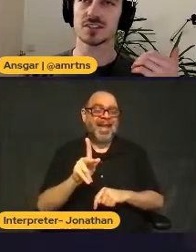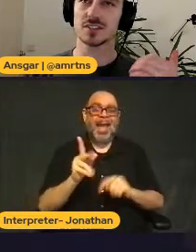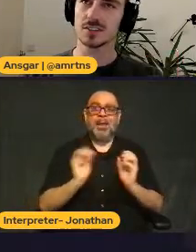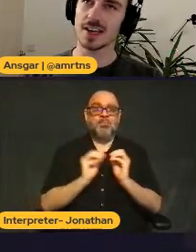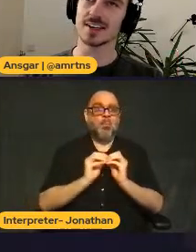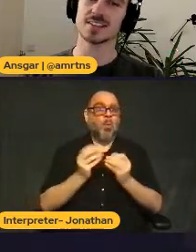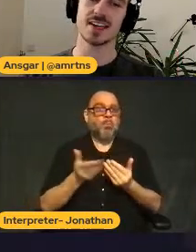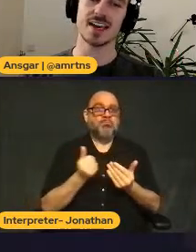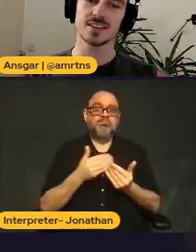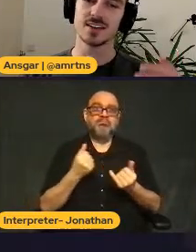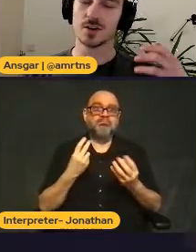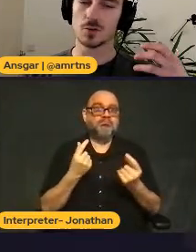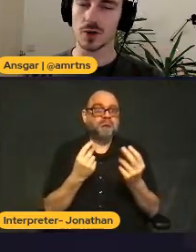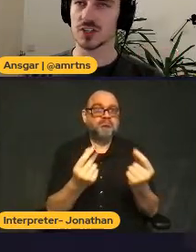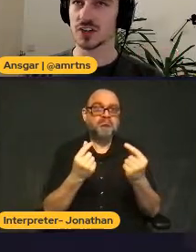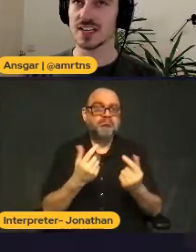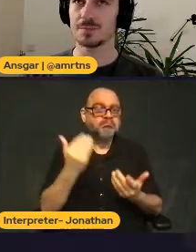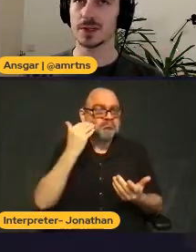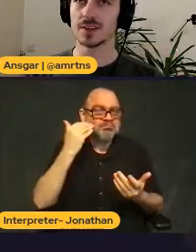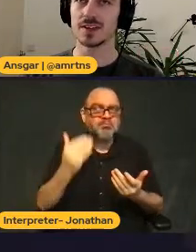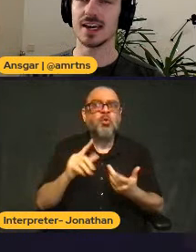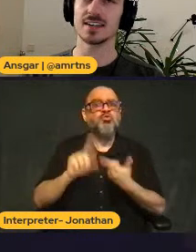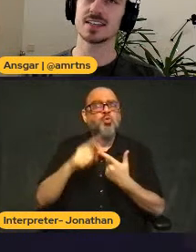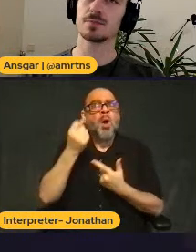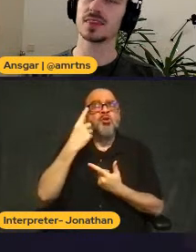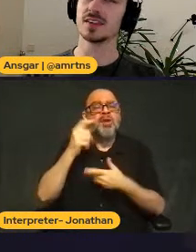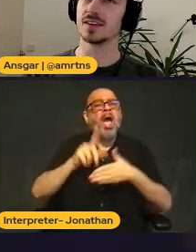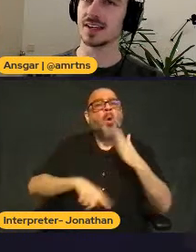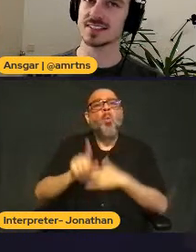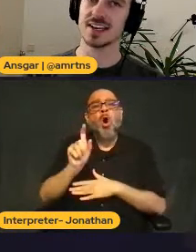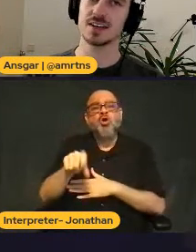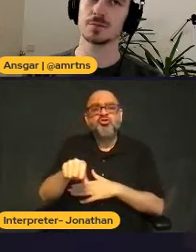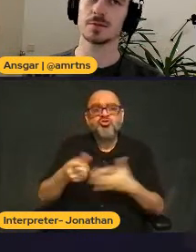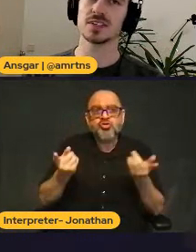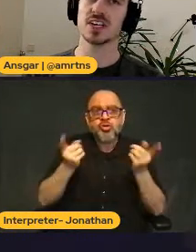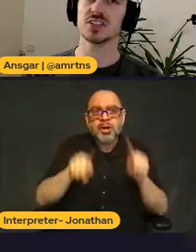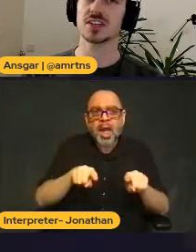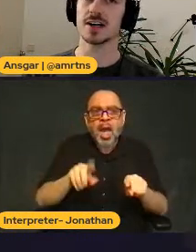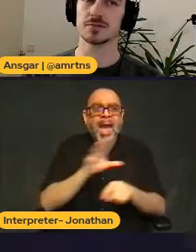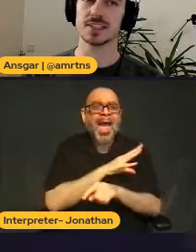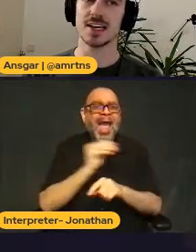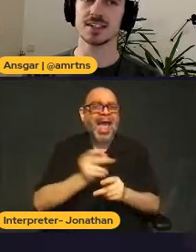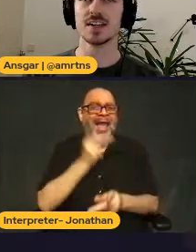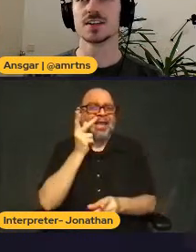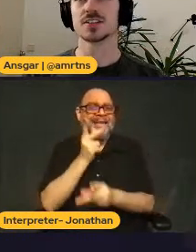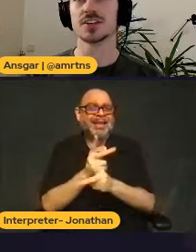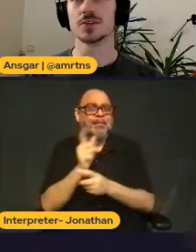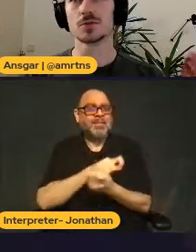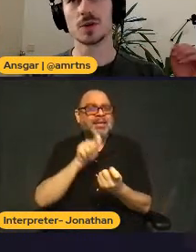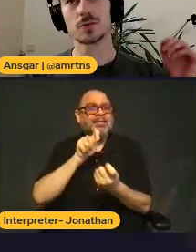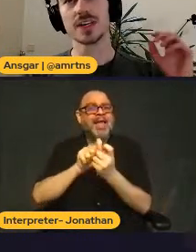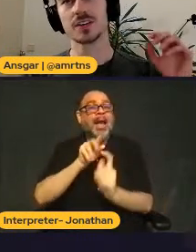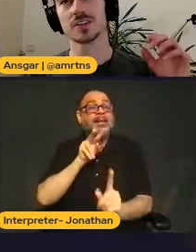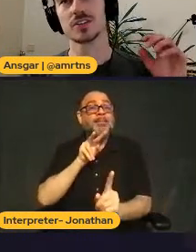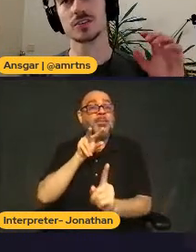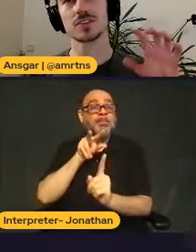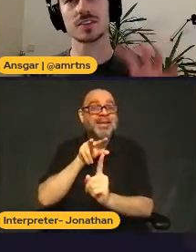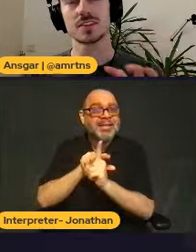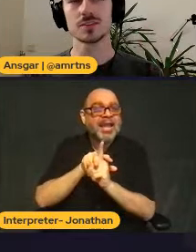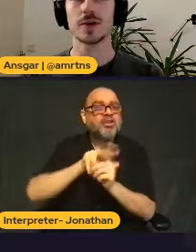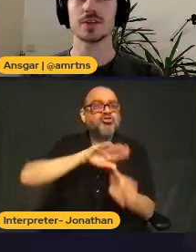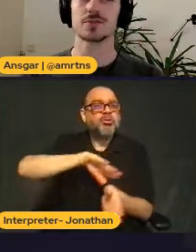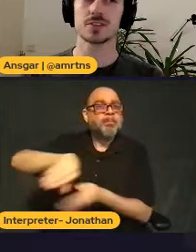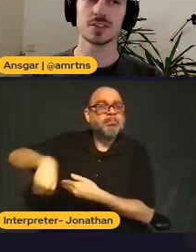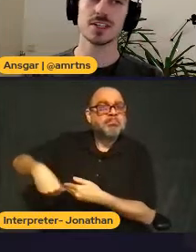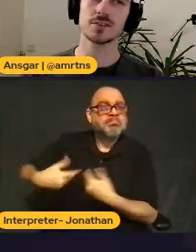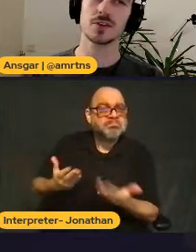just understand what should happen and keep the exact implementation out of sight. So what we are going to use